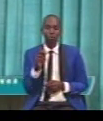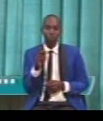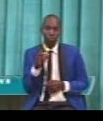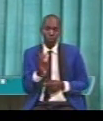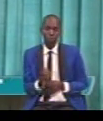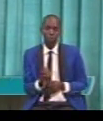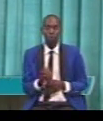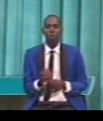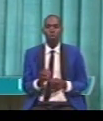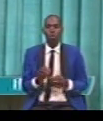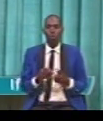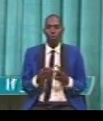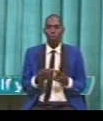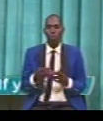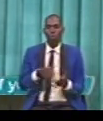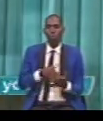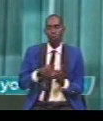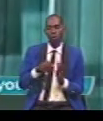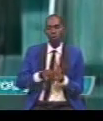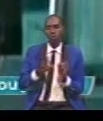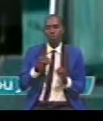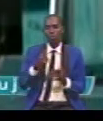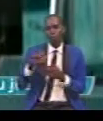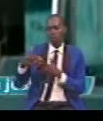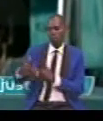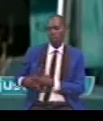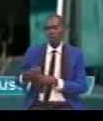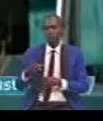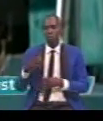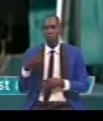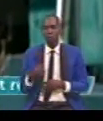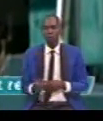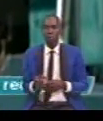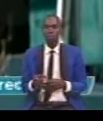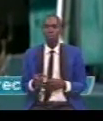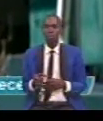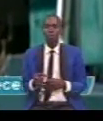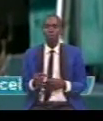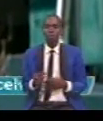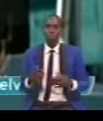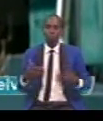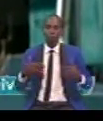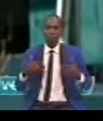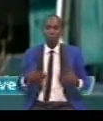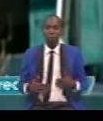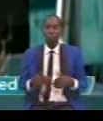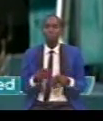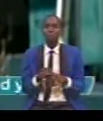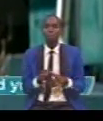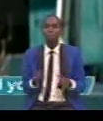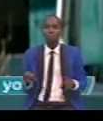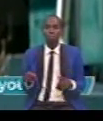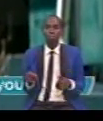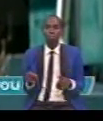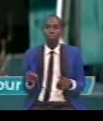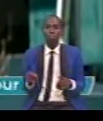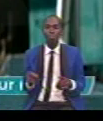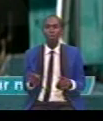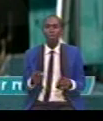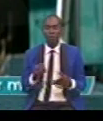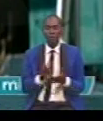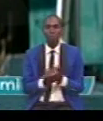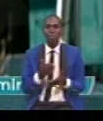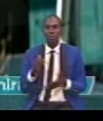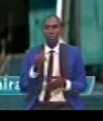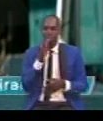one side of the limb, very common in sickle cell patients because of the nature of their blood. But we are told there's improvement. Again, we